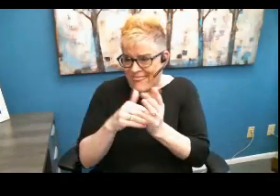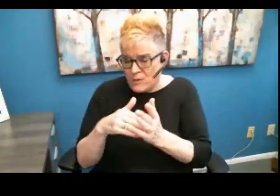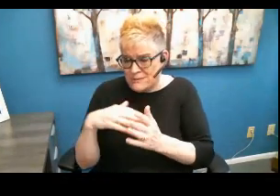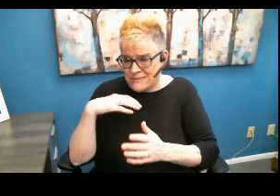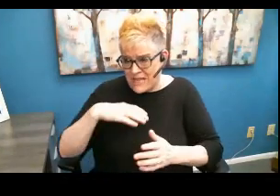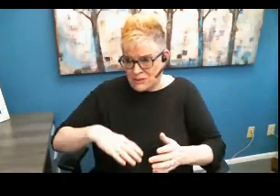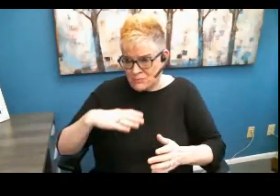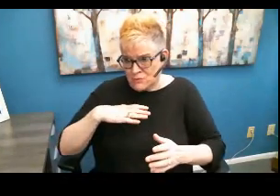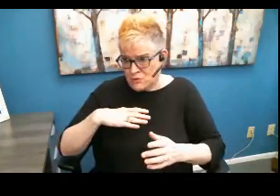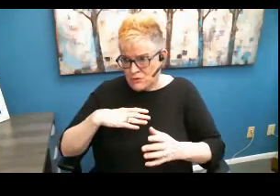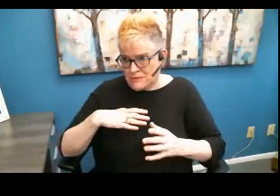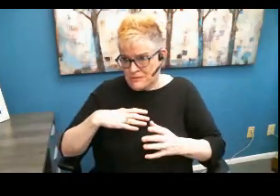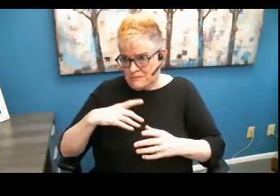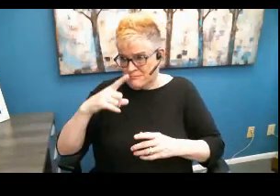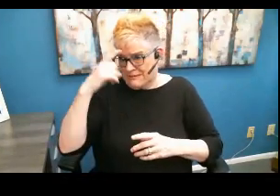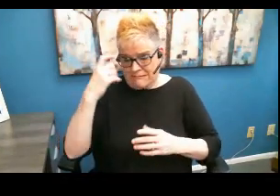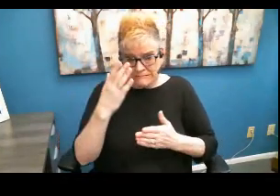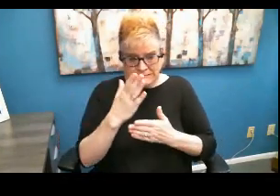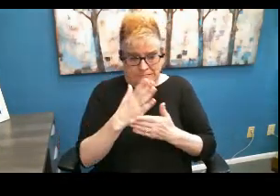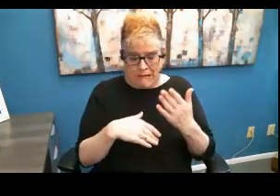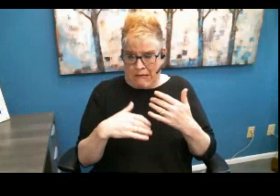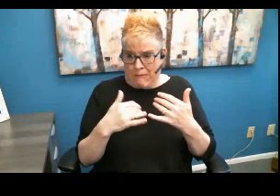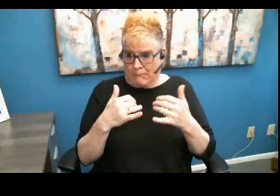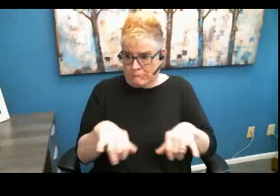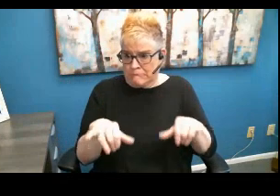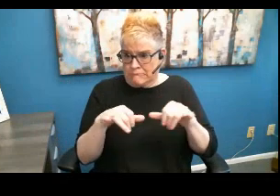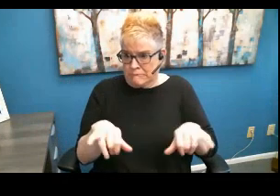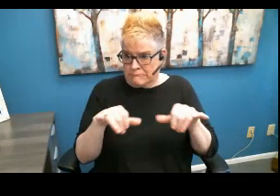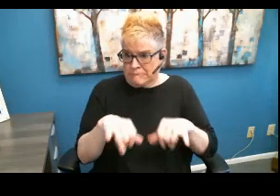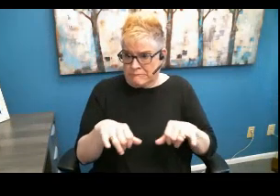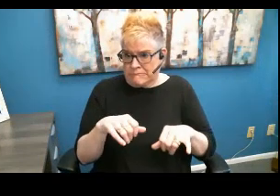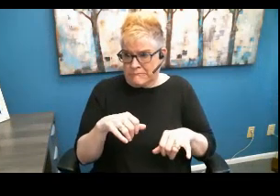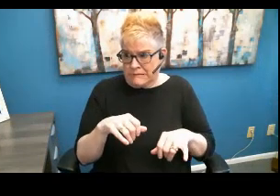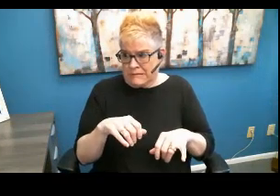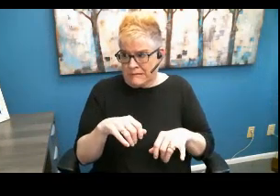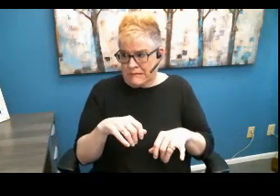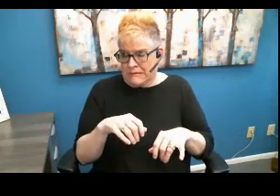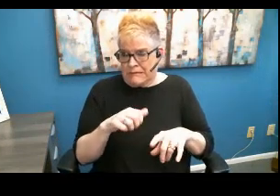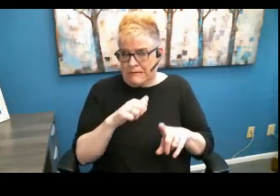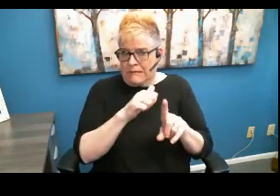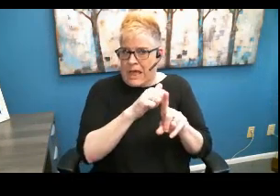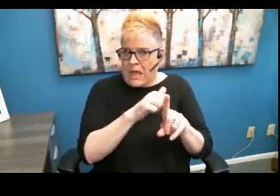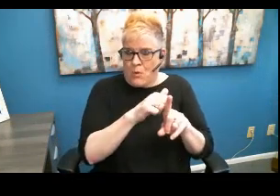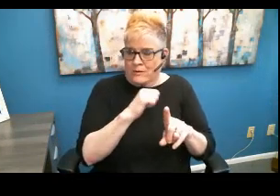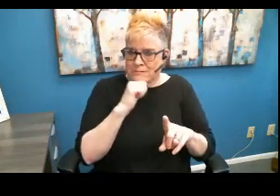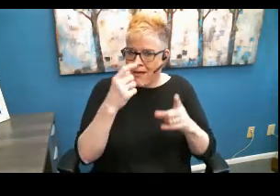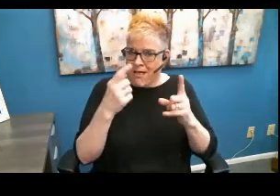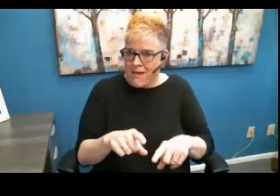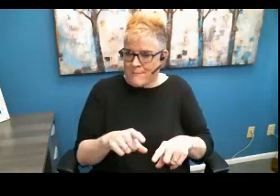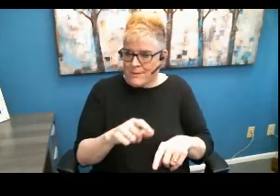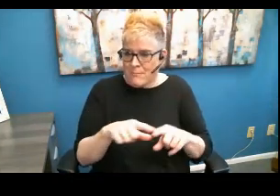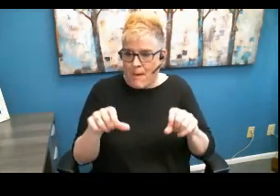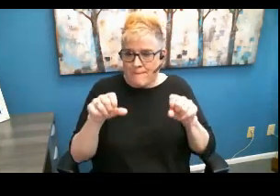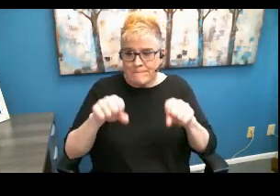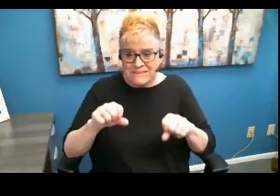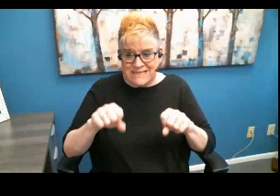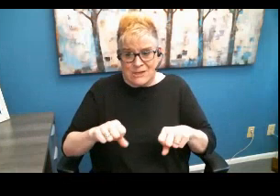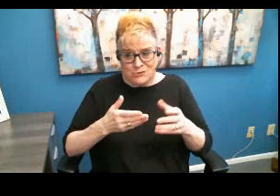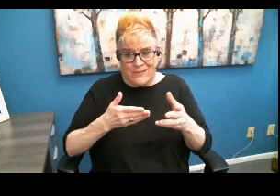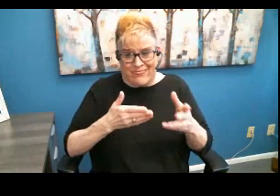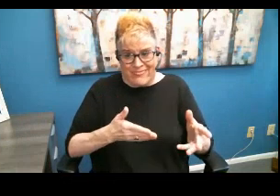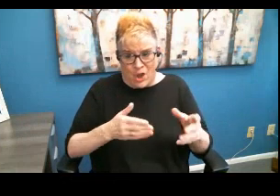as an industry, because of some of the redundancy, that hasn't happened, knock on wood, but the potential is certainly there.